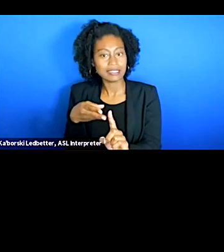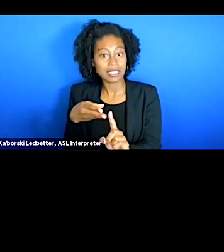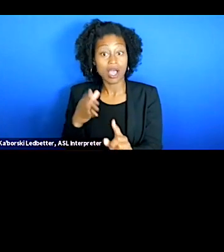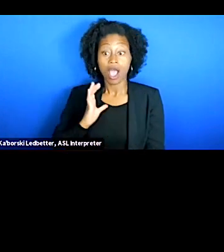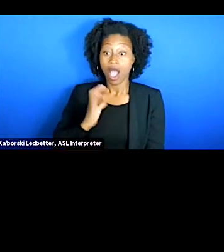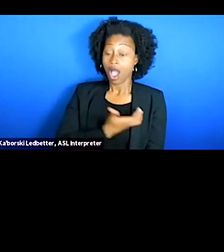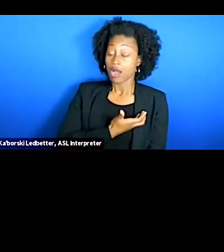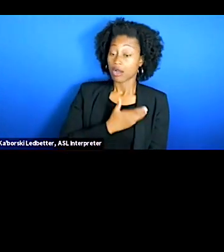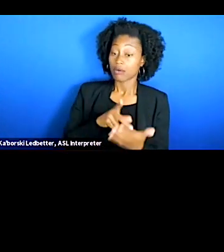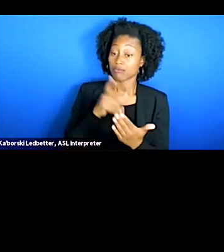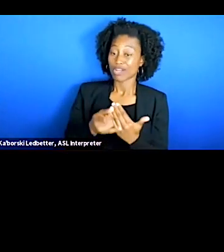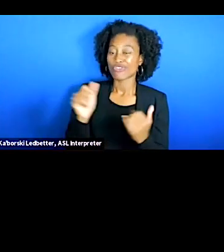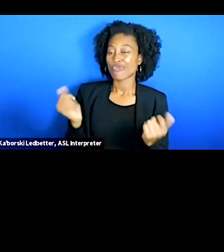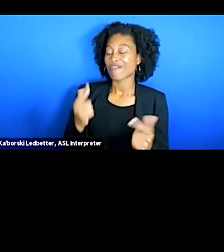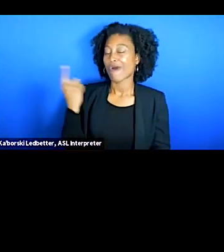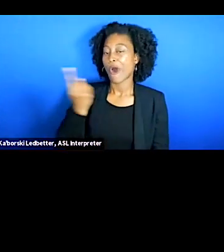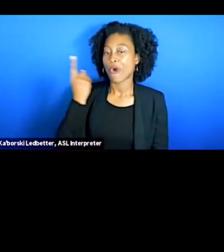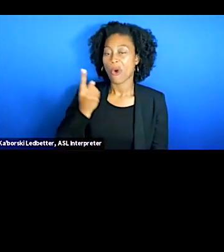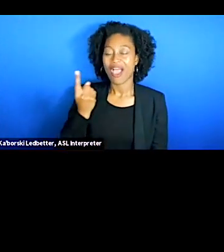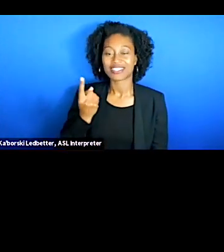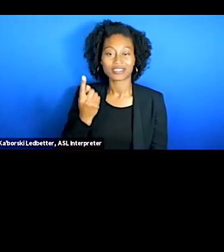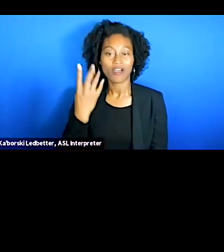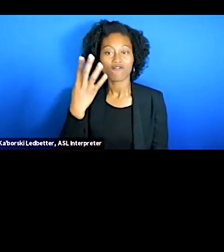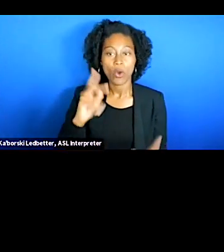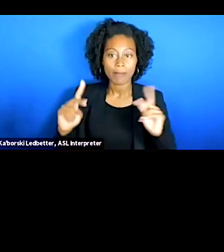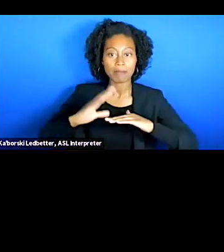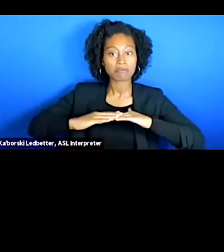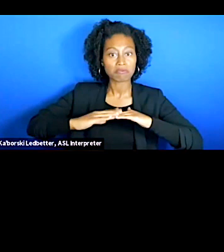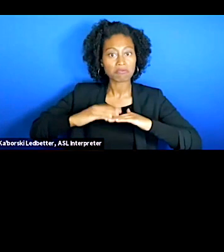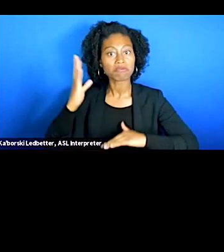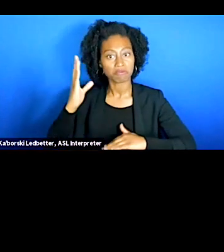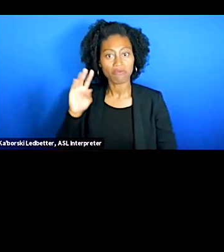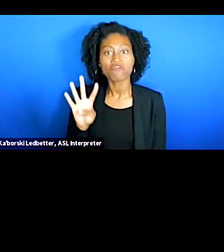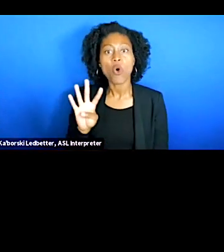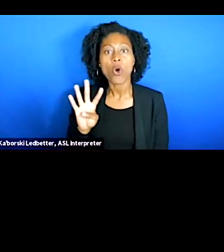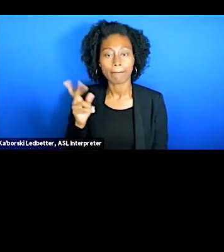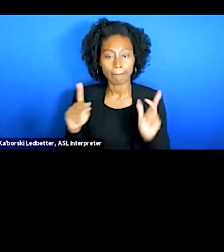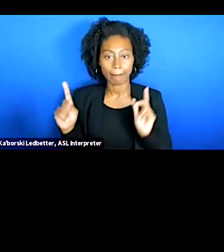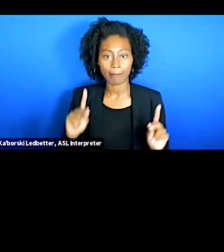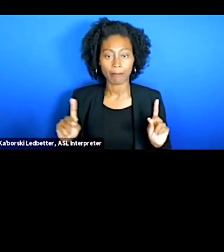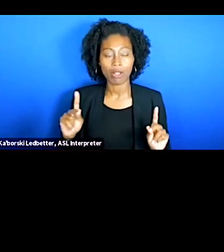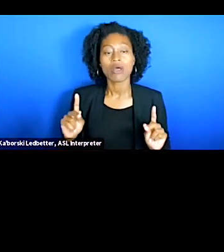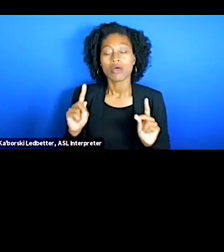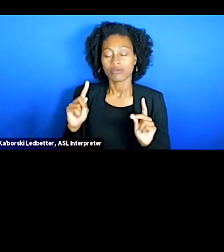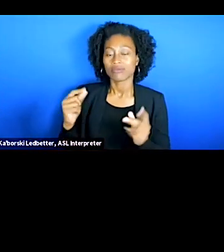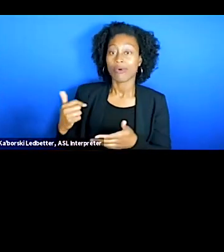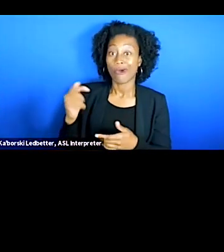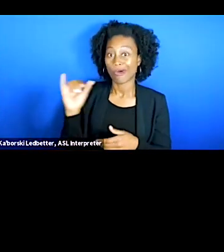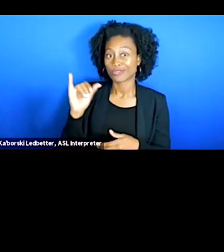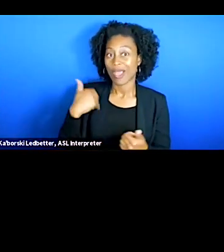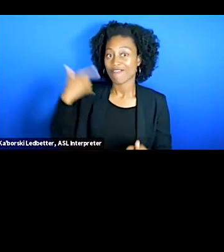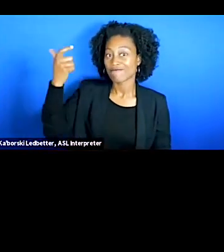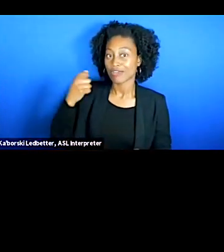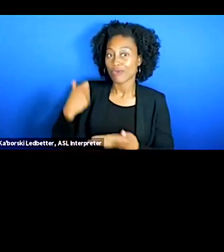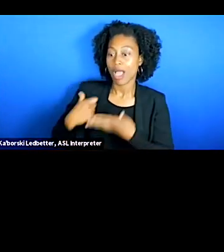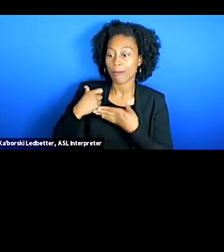projects, we have always worked in teams of about 4 people with external funding to cover our labor.